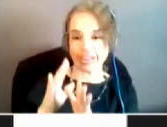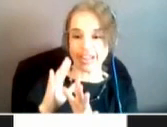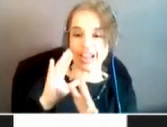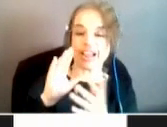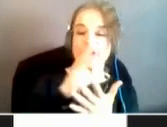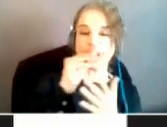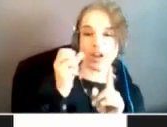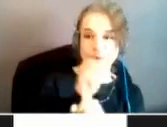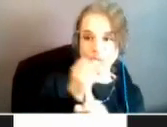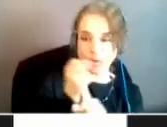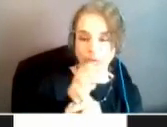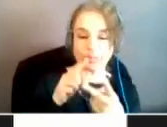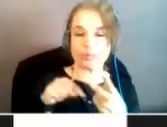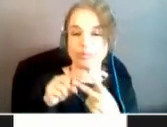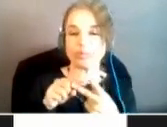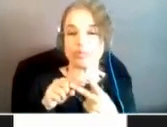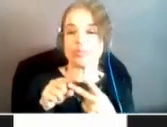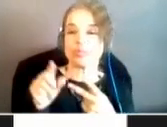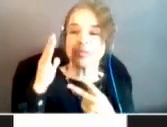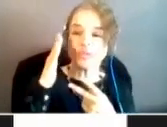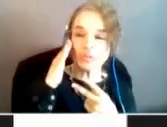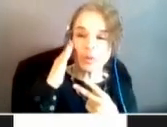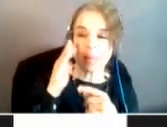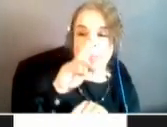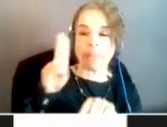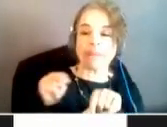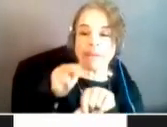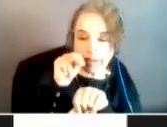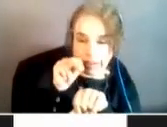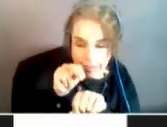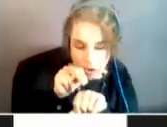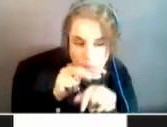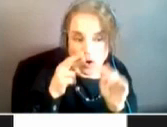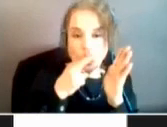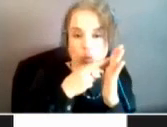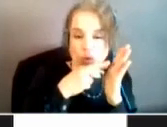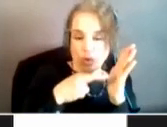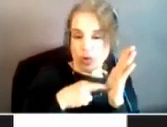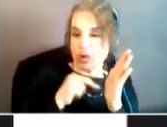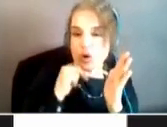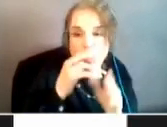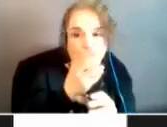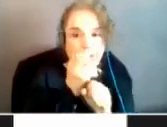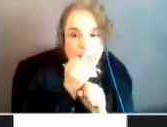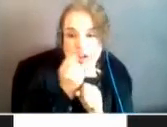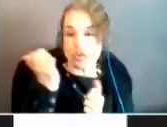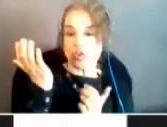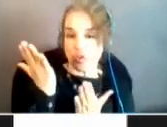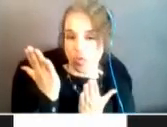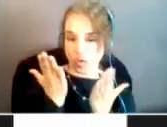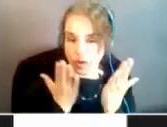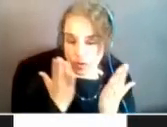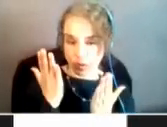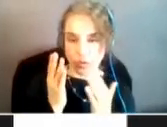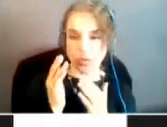institutionalization, and abuse, who under normal circumstances would not receive services. There